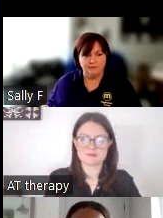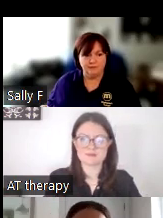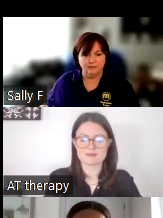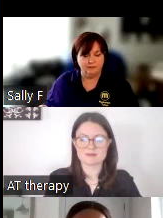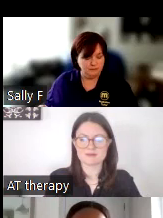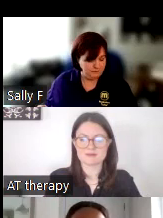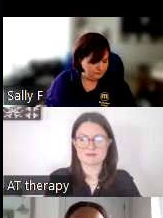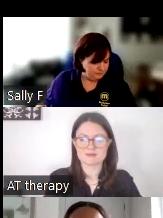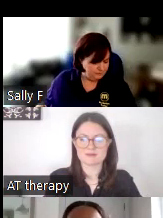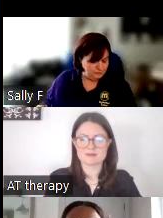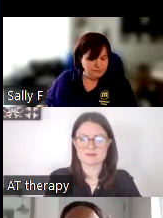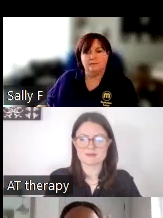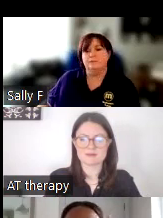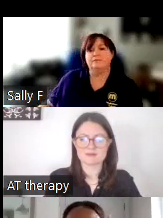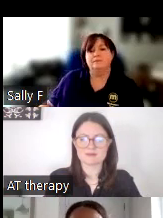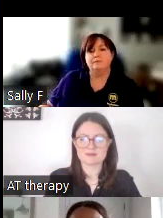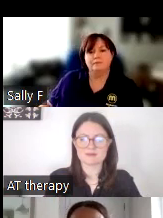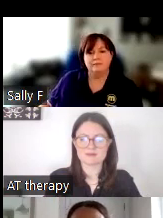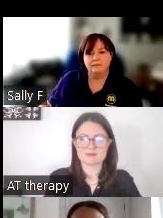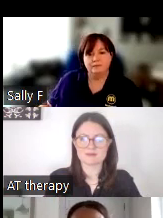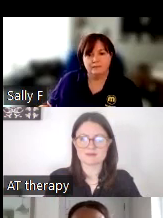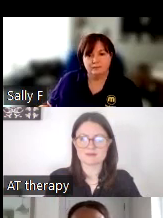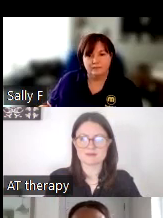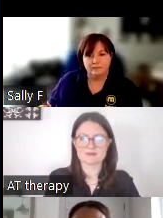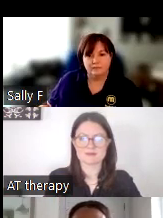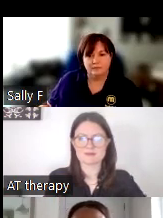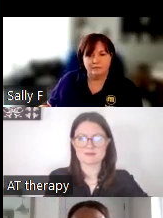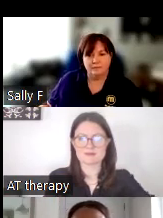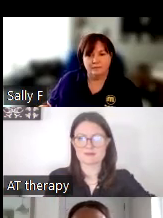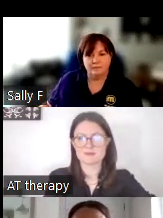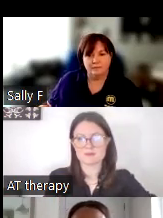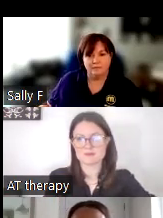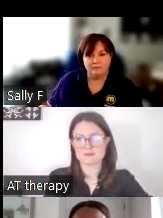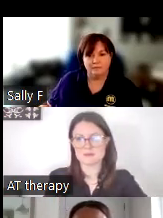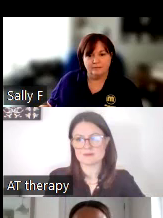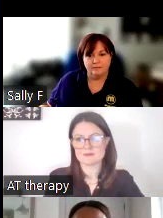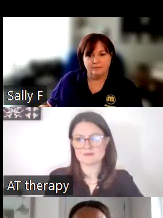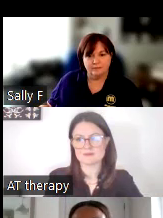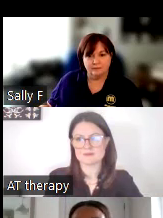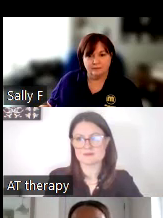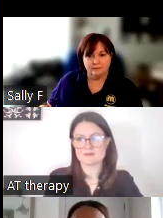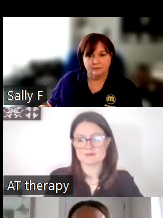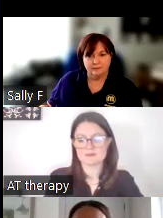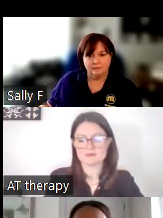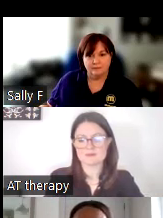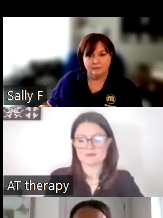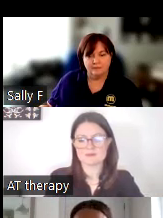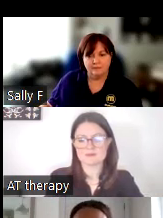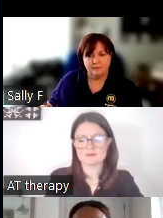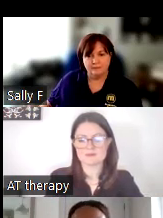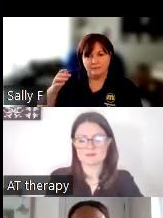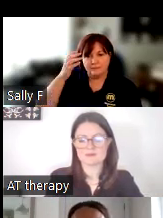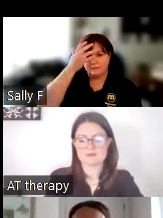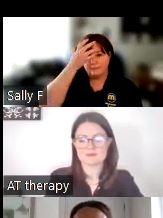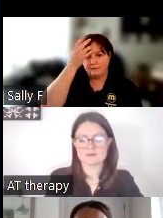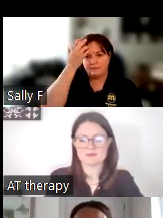not a special play activity. The only tweak that I suggested making was, instead of giving their child, you know, the bowl of